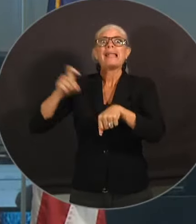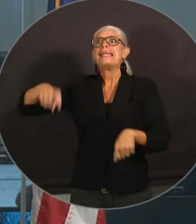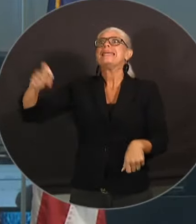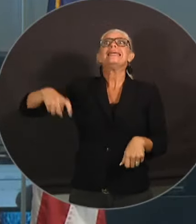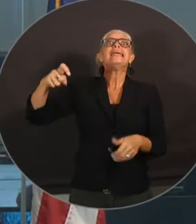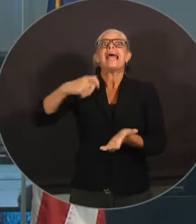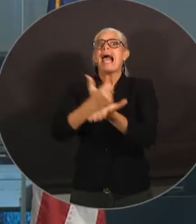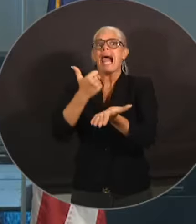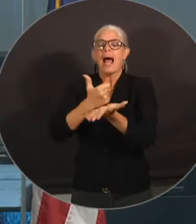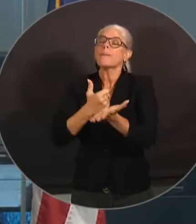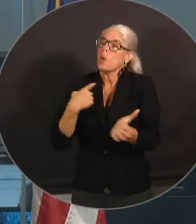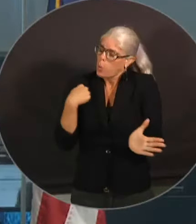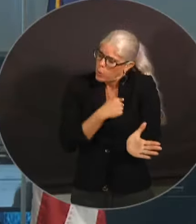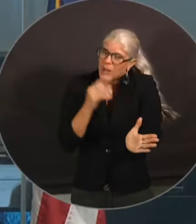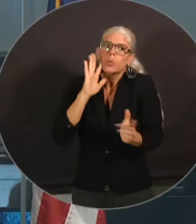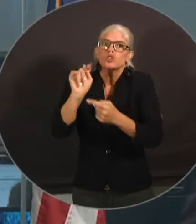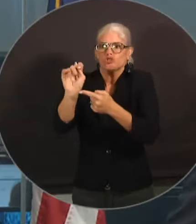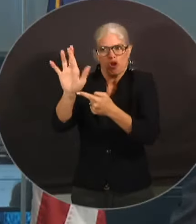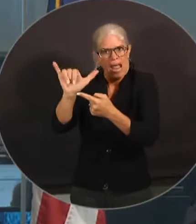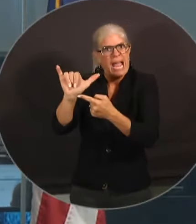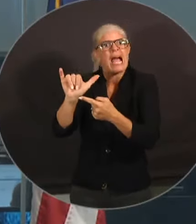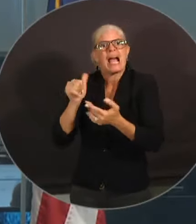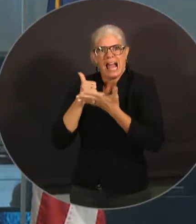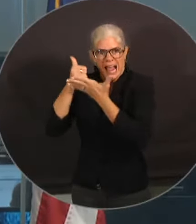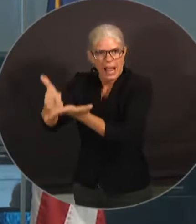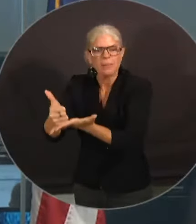efforts. And with that, I'm going to bring up Kevin Guthrie.